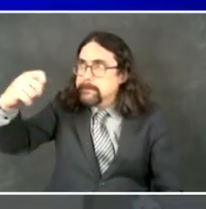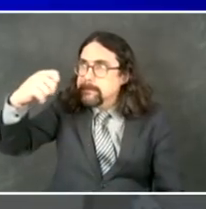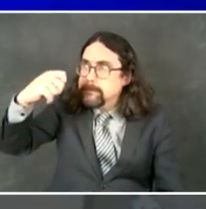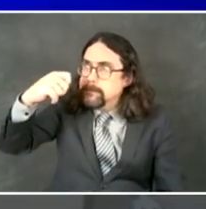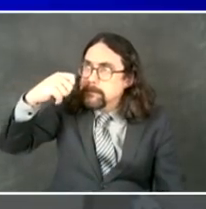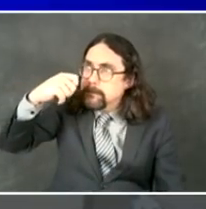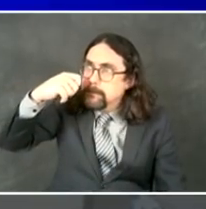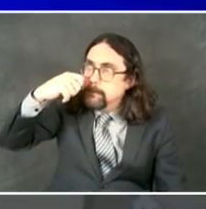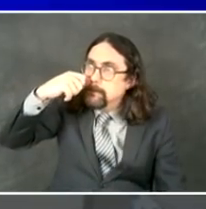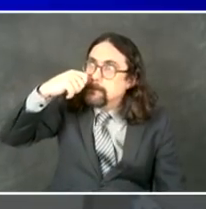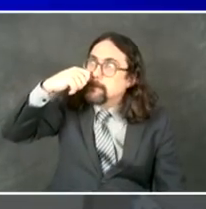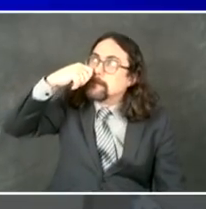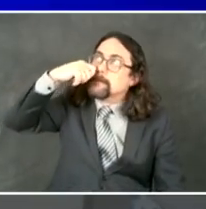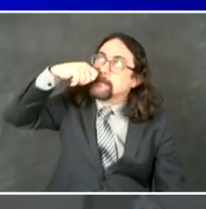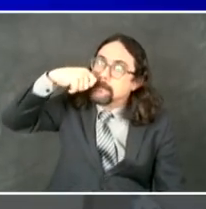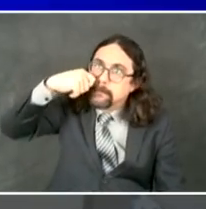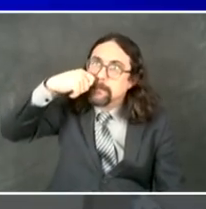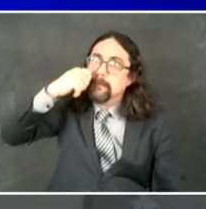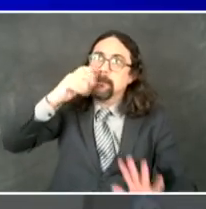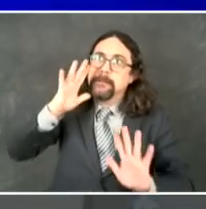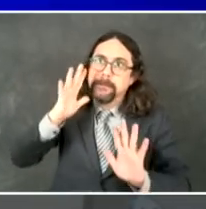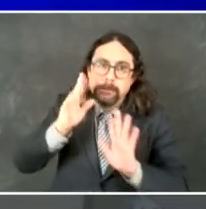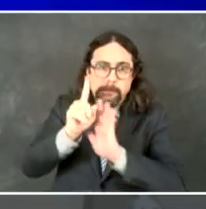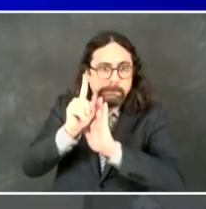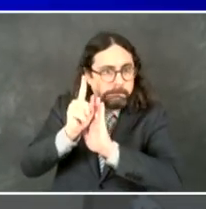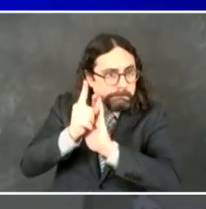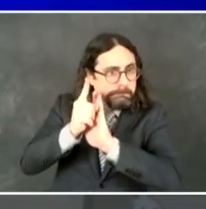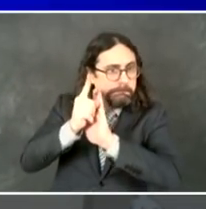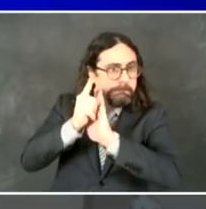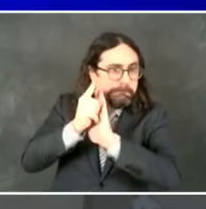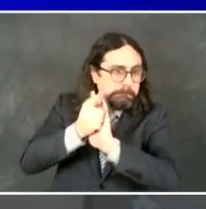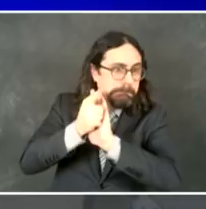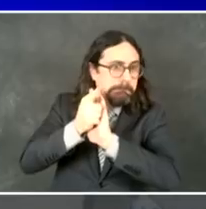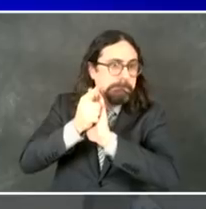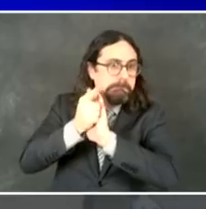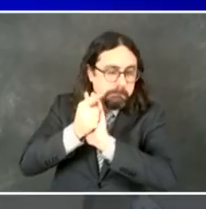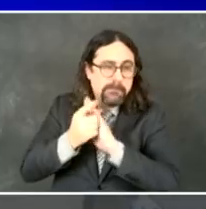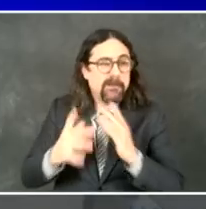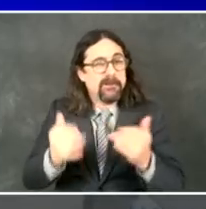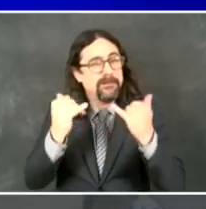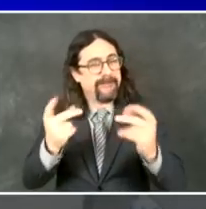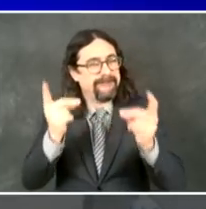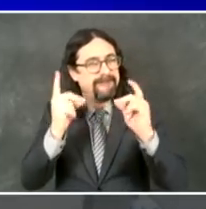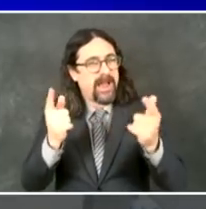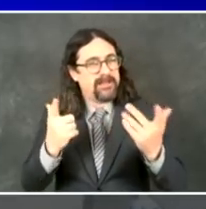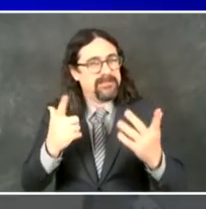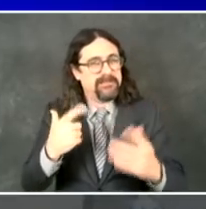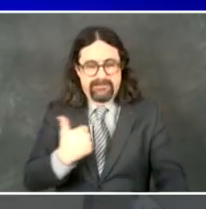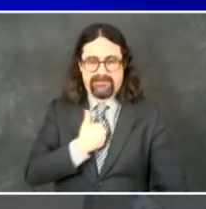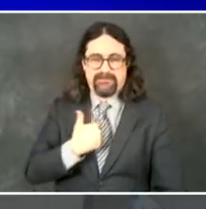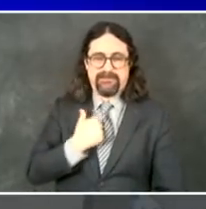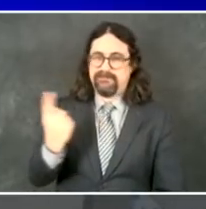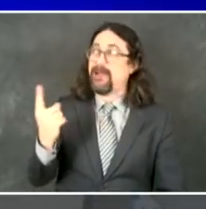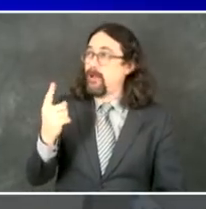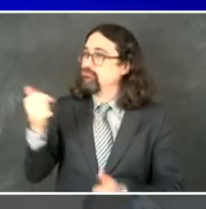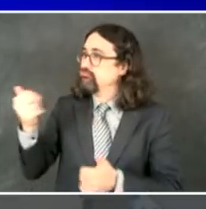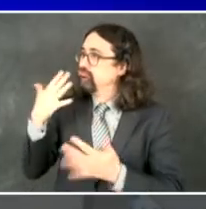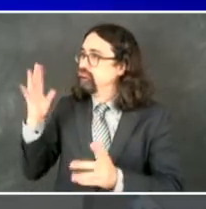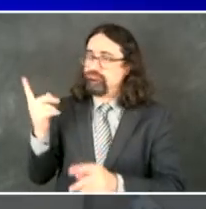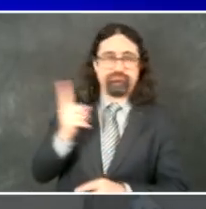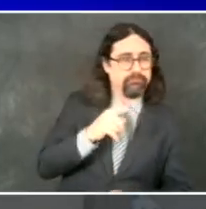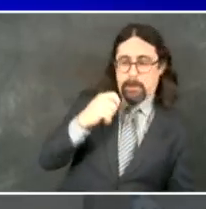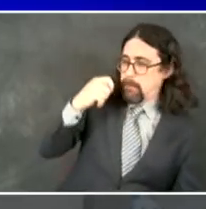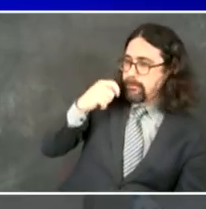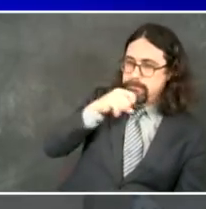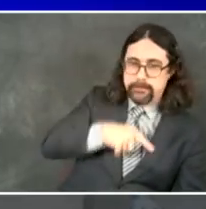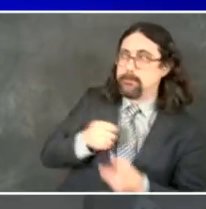deeply. Now, it's faster, as I said. Right now at an H&H site, because you